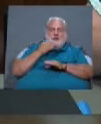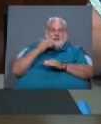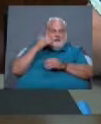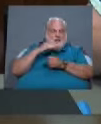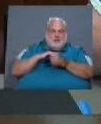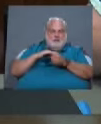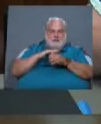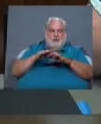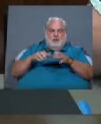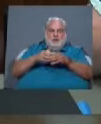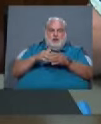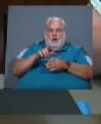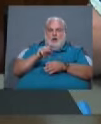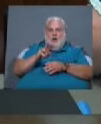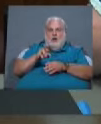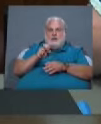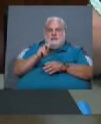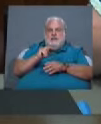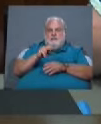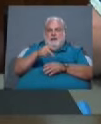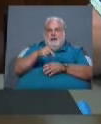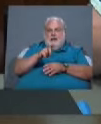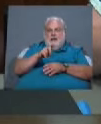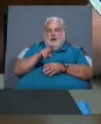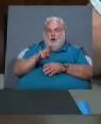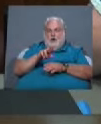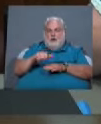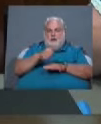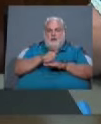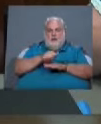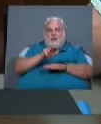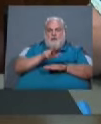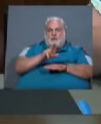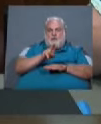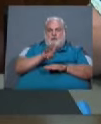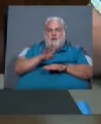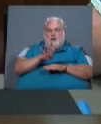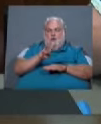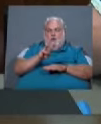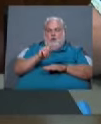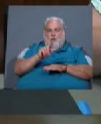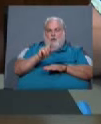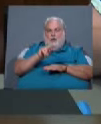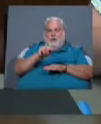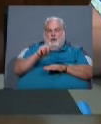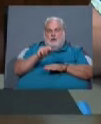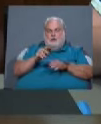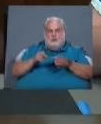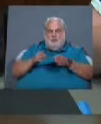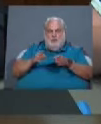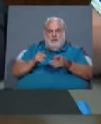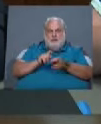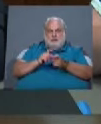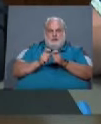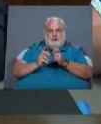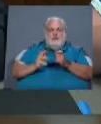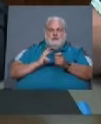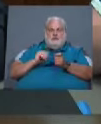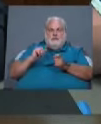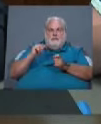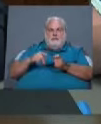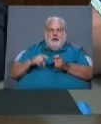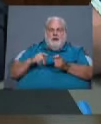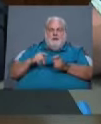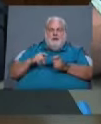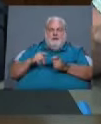residential district titled Lawson Short Form PDR located at 324 Walnut Street, Little Rock, Arkansas, amending the official zoning map of the city of